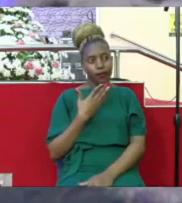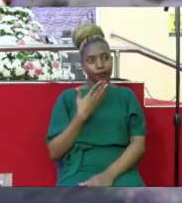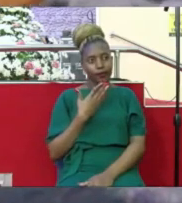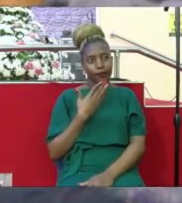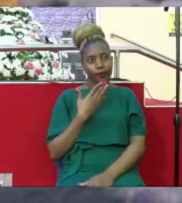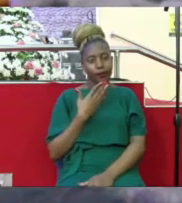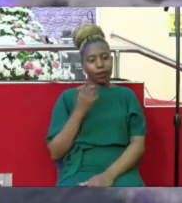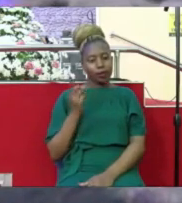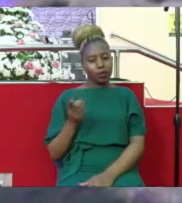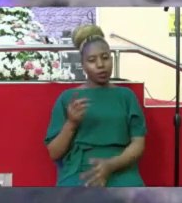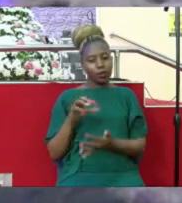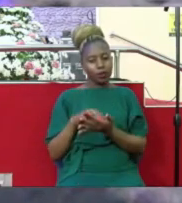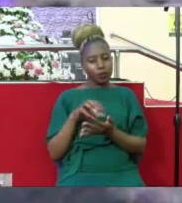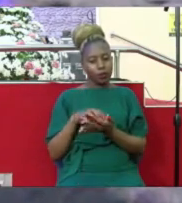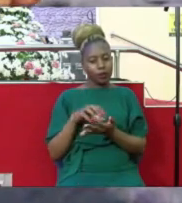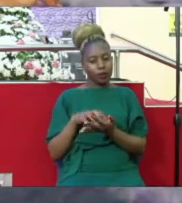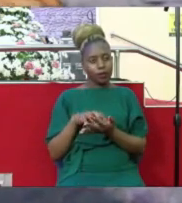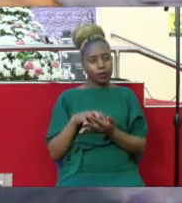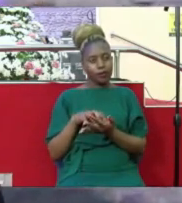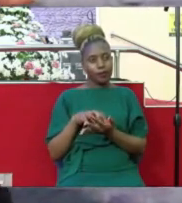that moment,